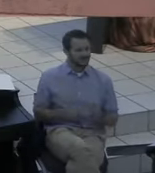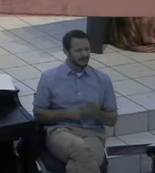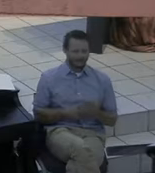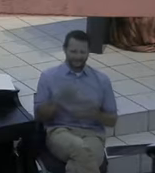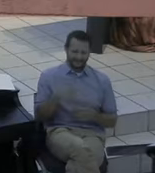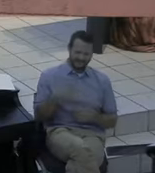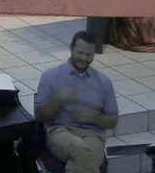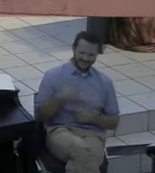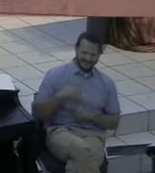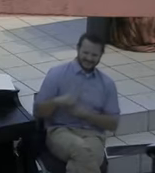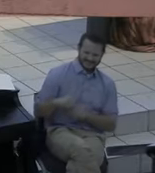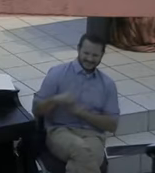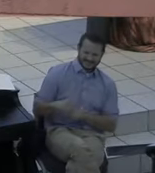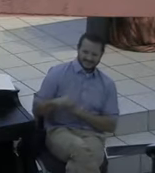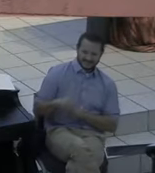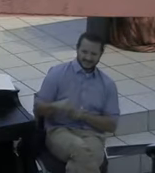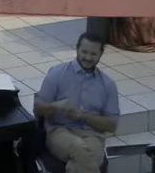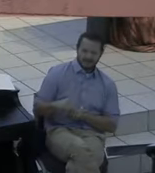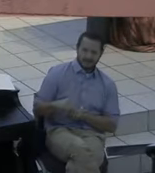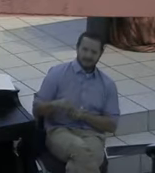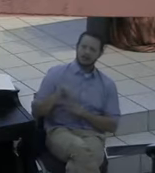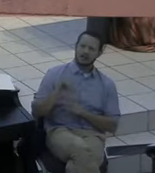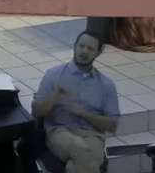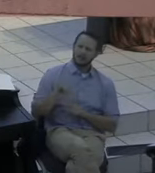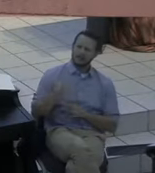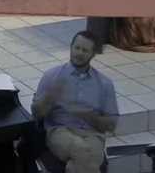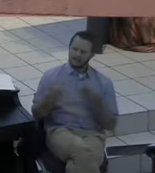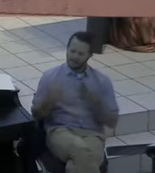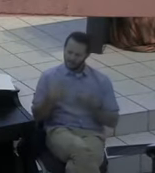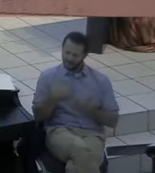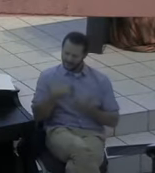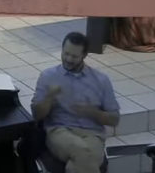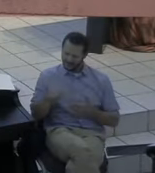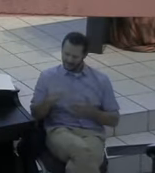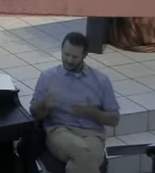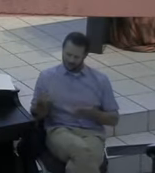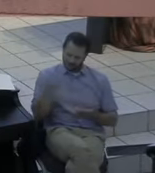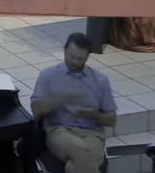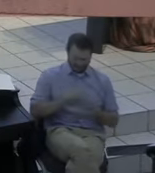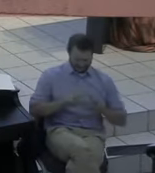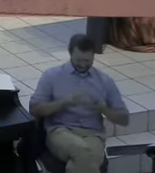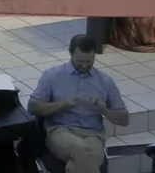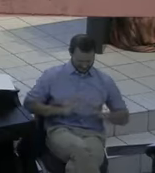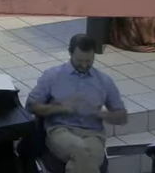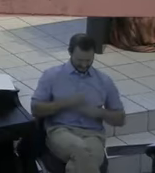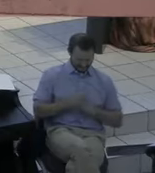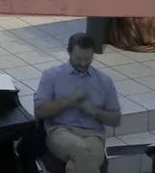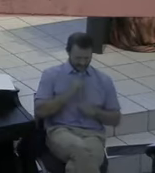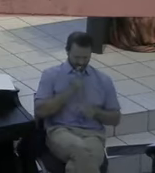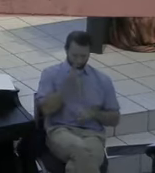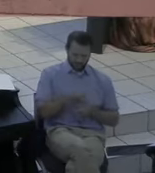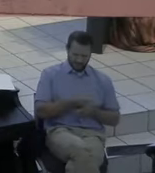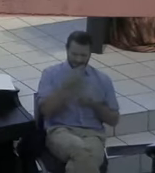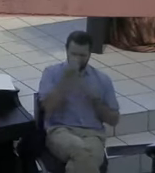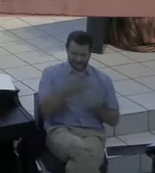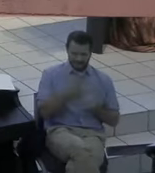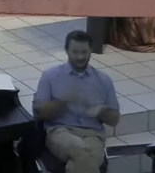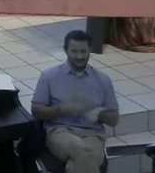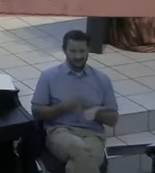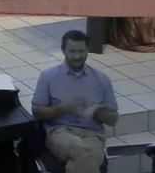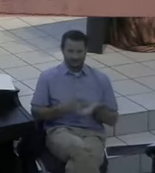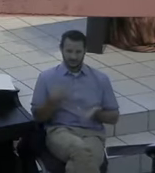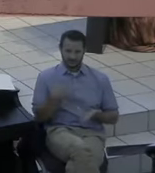towards actions, it may mean that we need to go back and make sure that we really are getting the right information. Sometimes there's